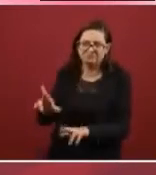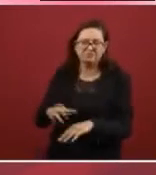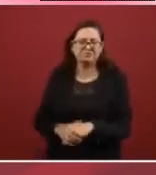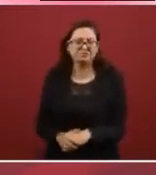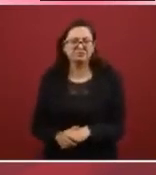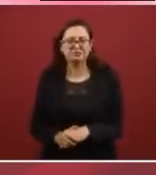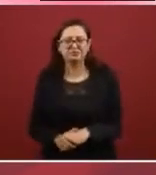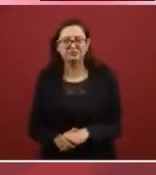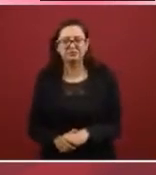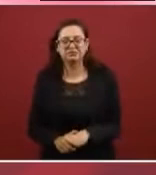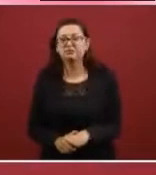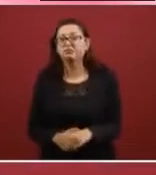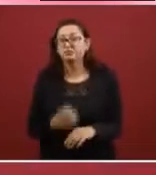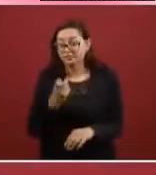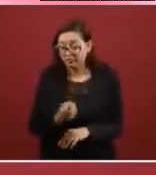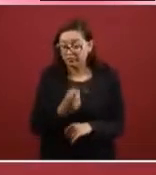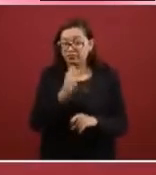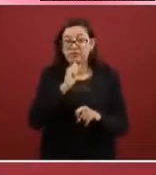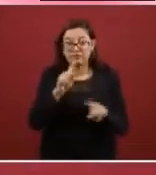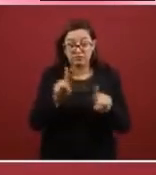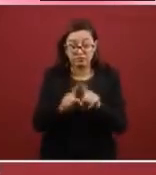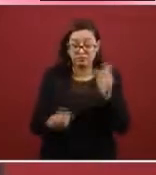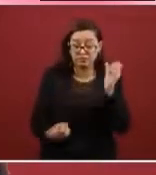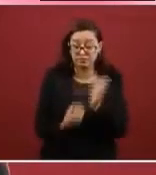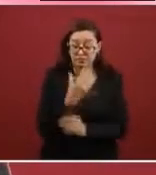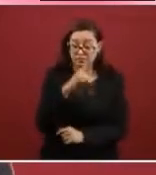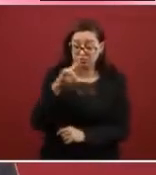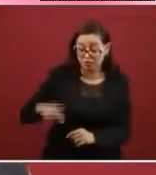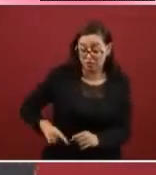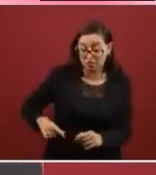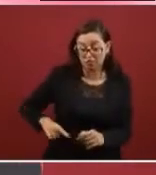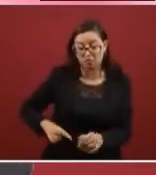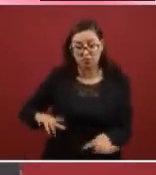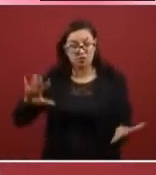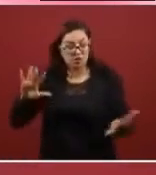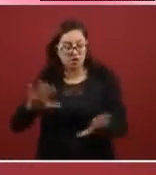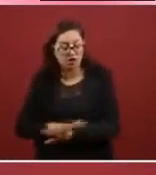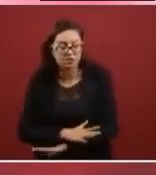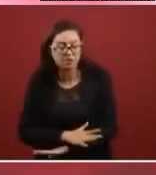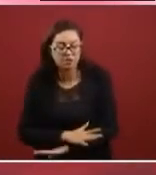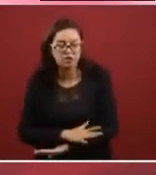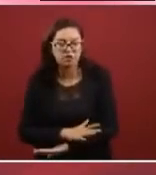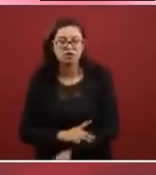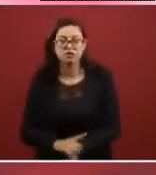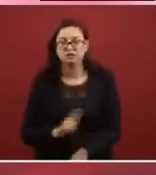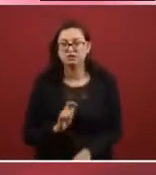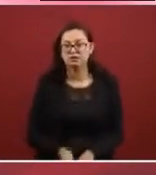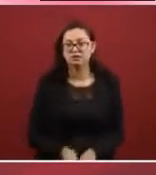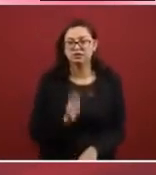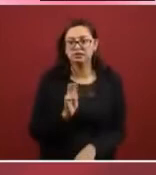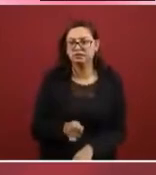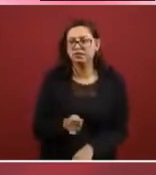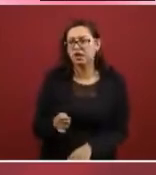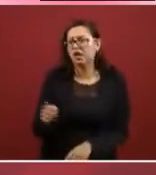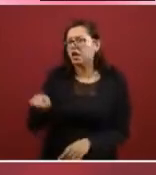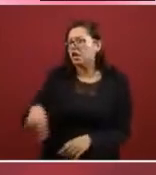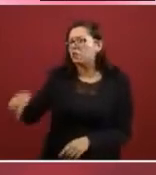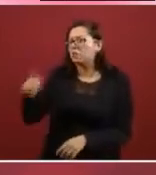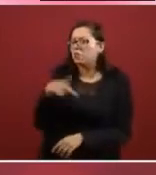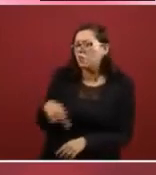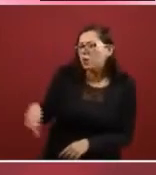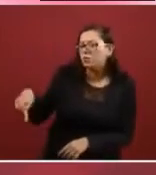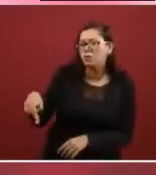no that changed, that you can't think that the people will es menor de edad, are